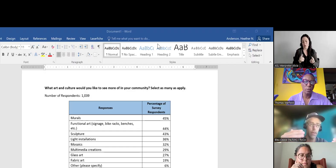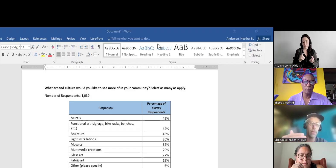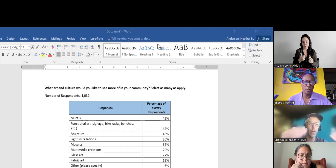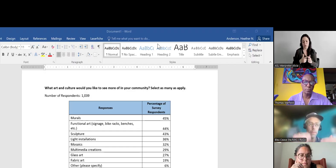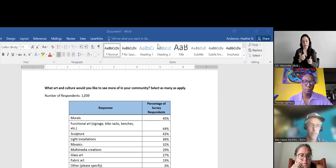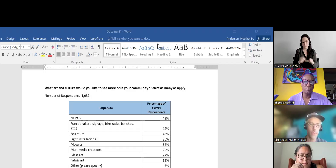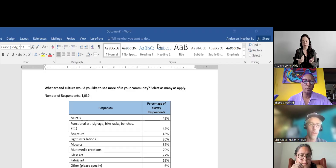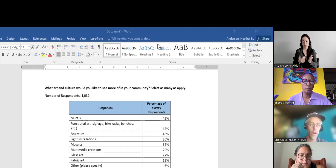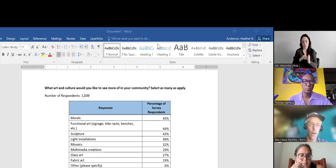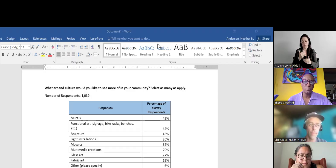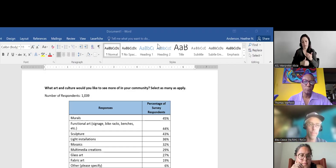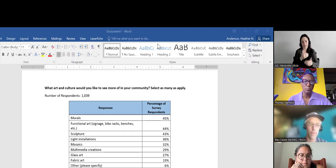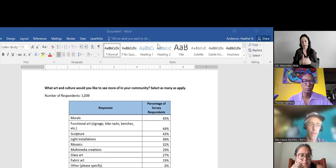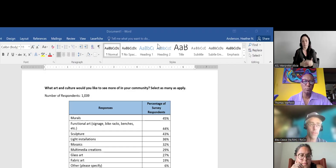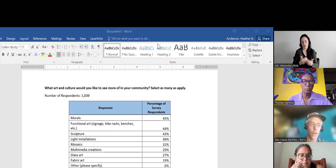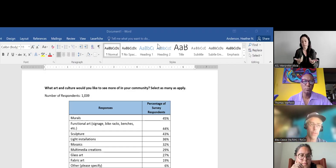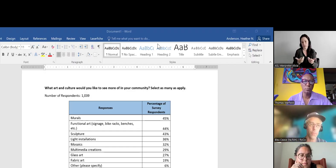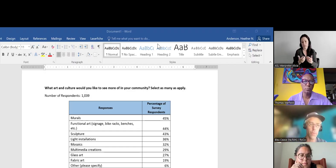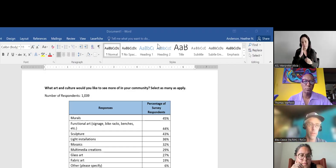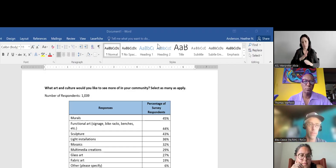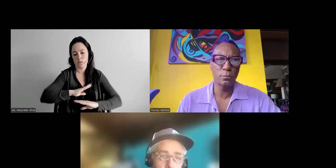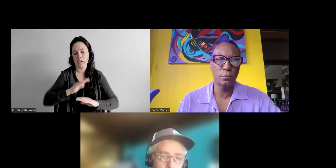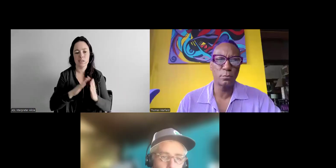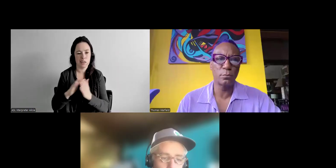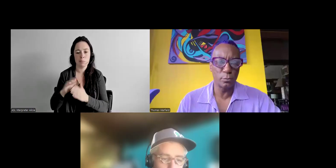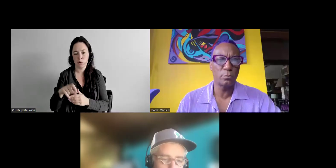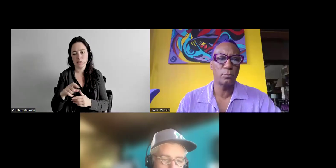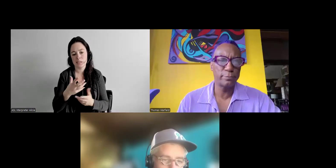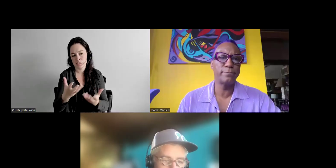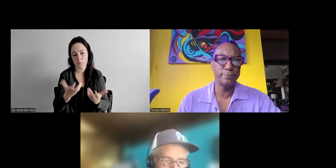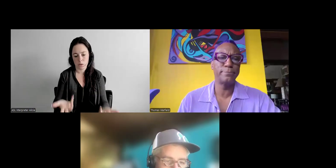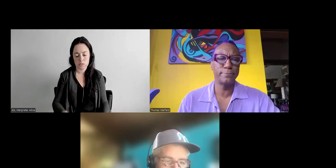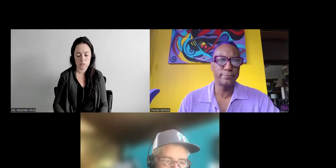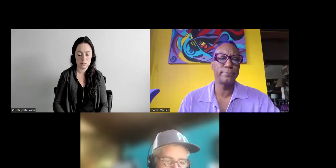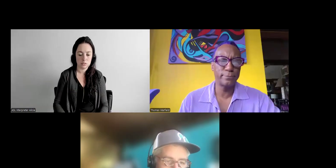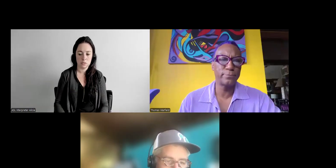repeating is satisfying the community's needs and wants.